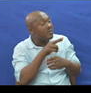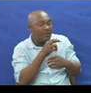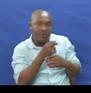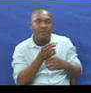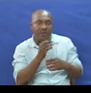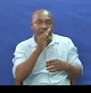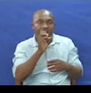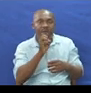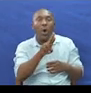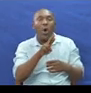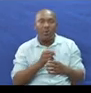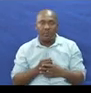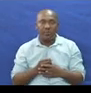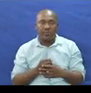looking for?